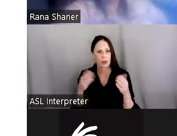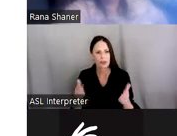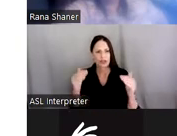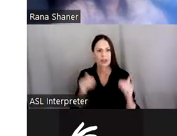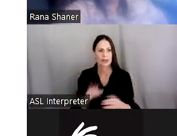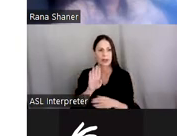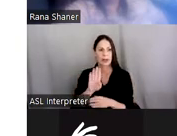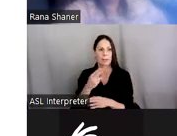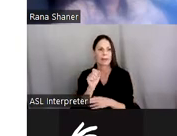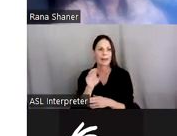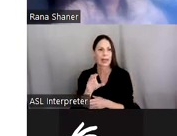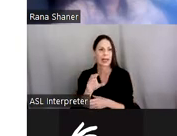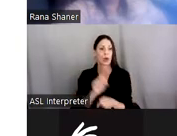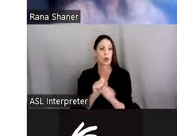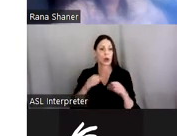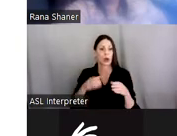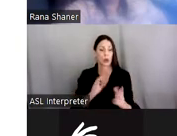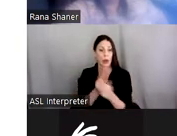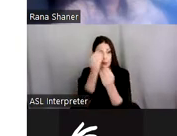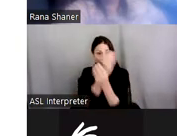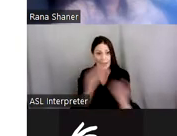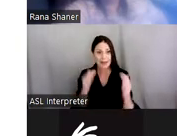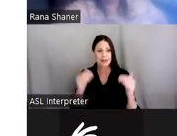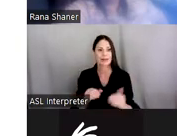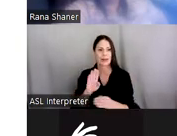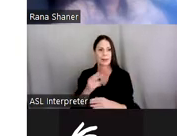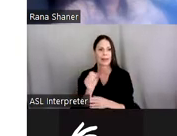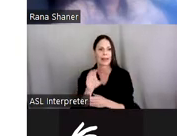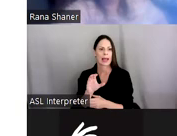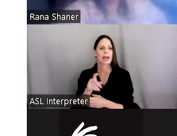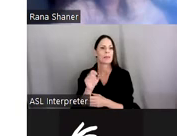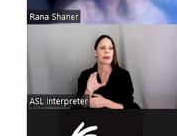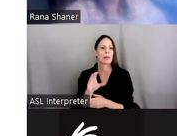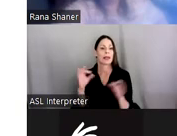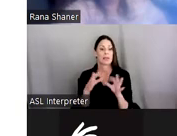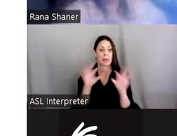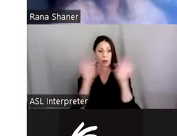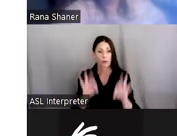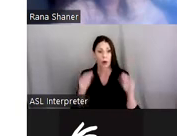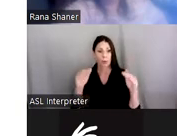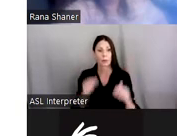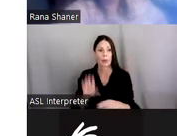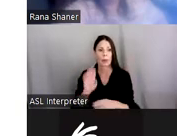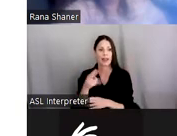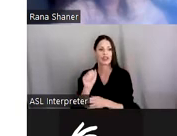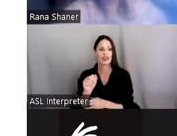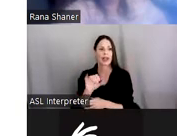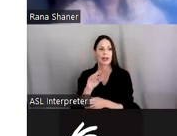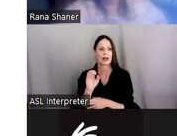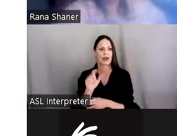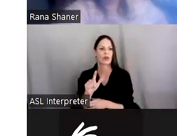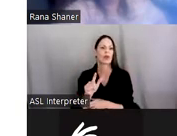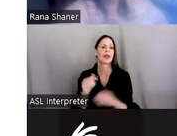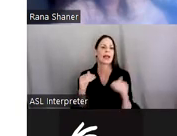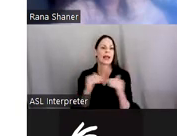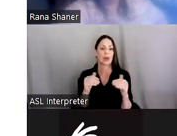group updates, and then BHAAC public feedback form, and then the BHA inaugural equity action plan,